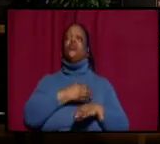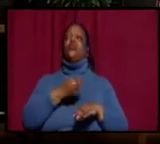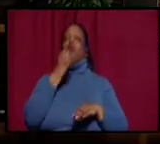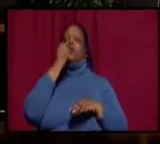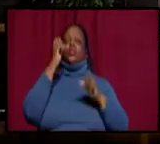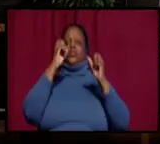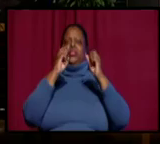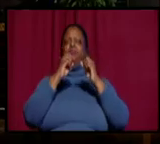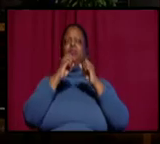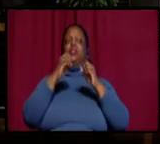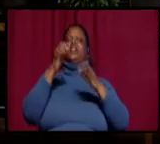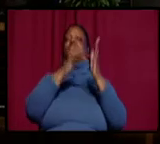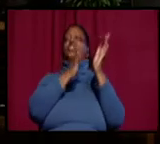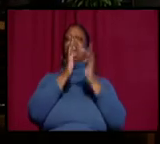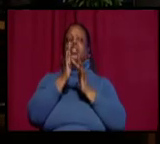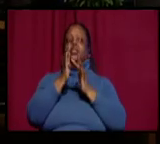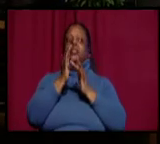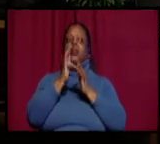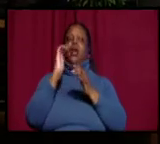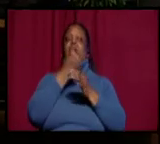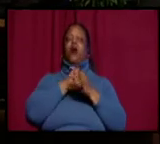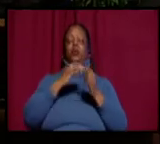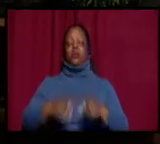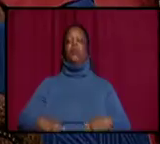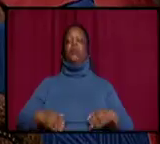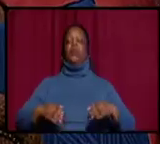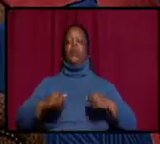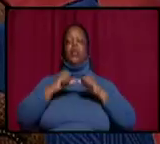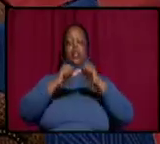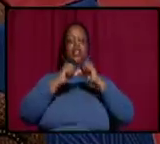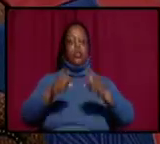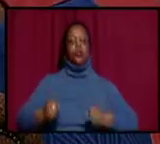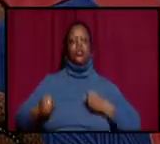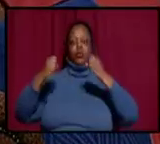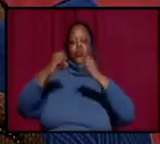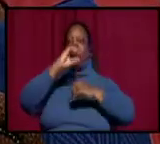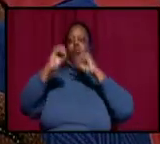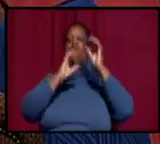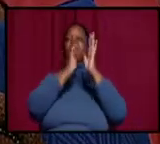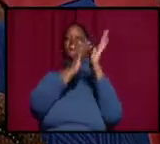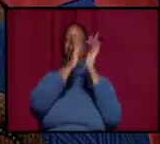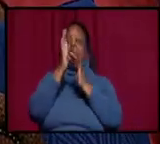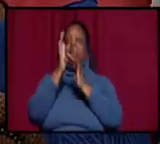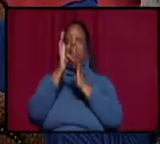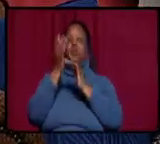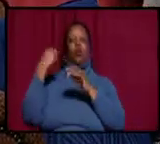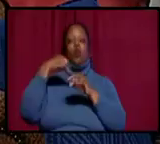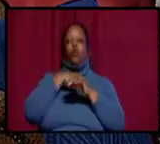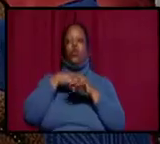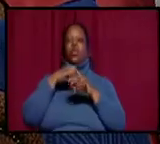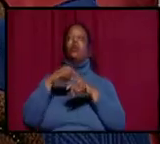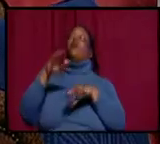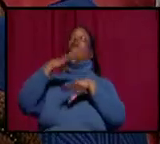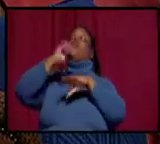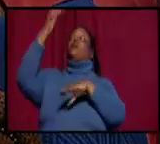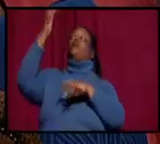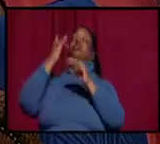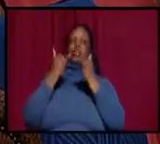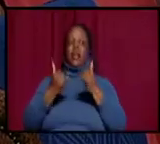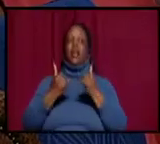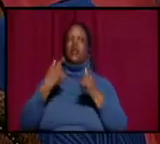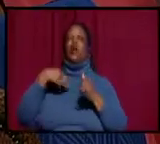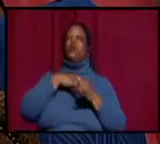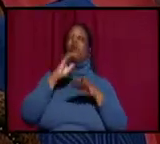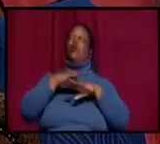Sharon. Jesus, our lily of the valley. Oh, Jesus, we call you tonight.